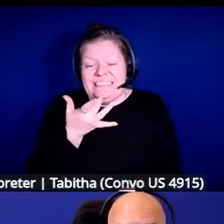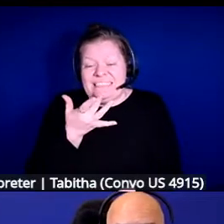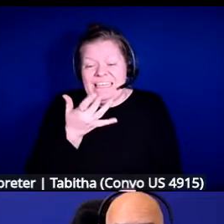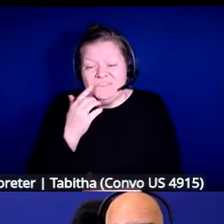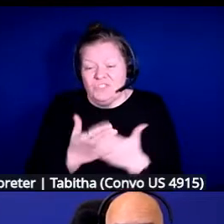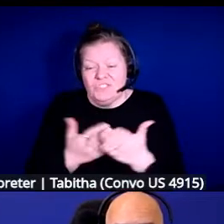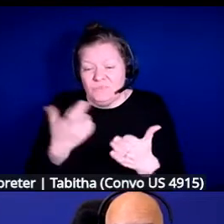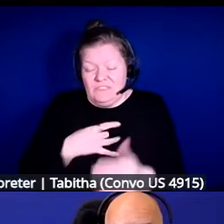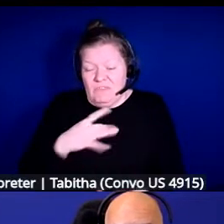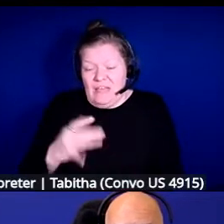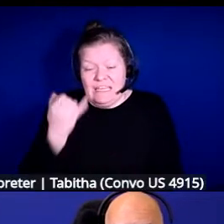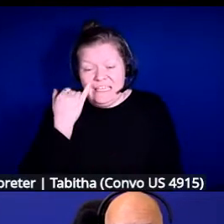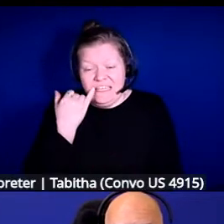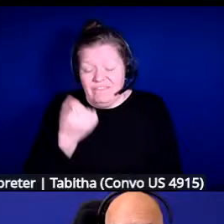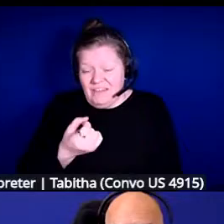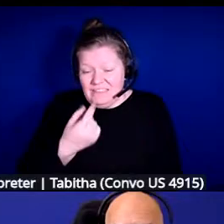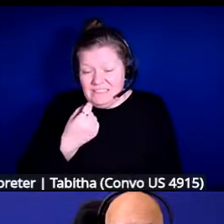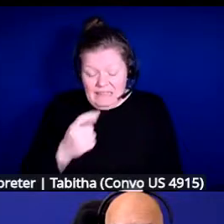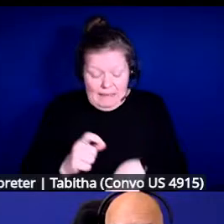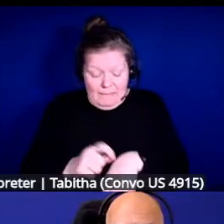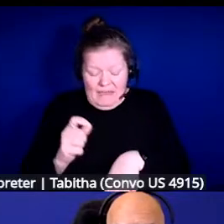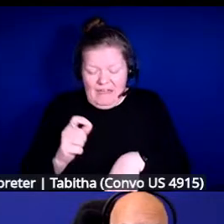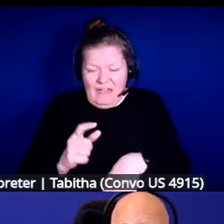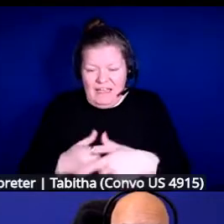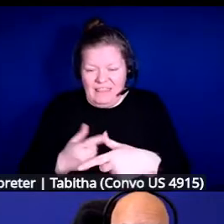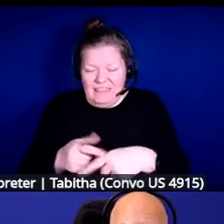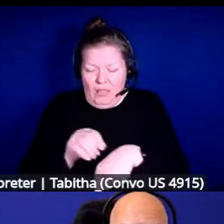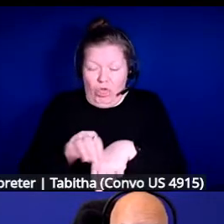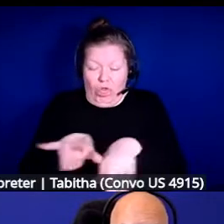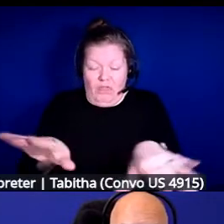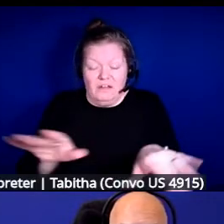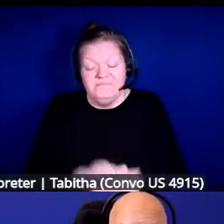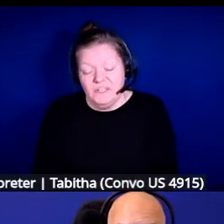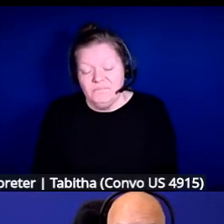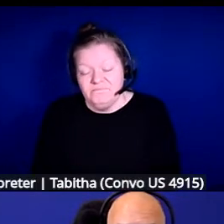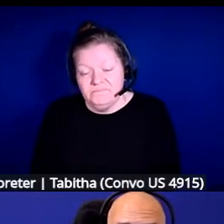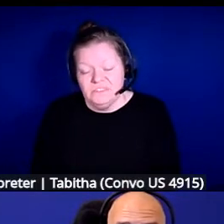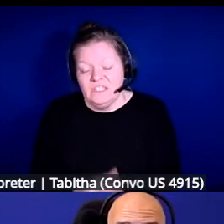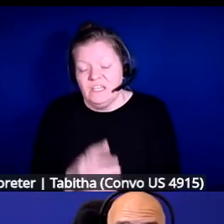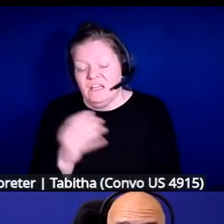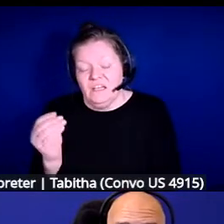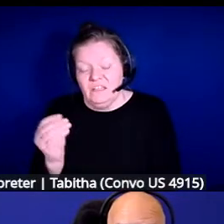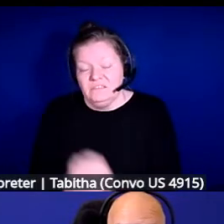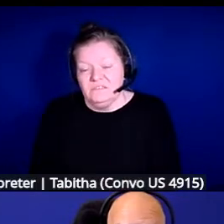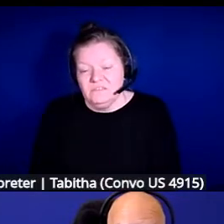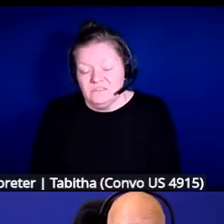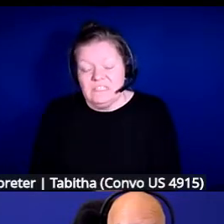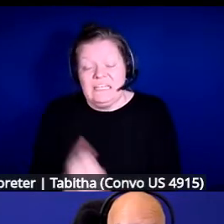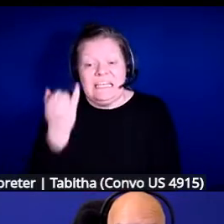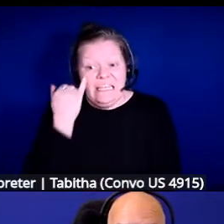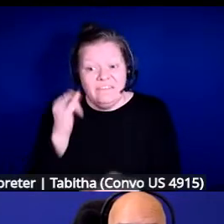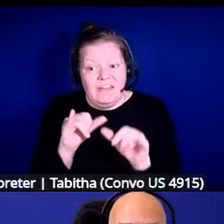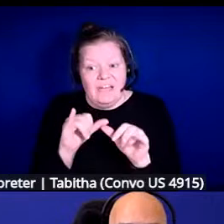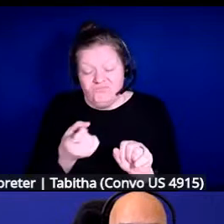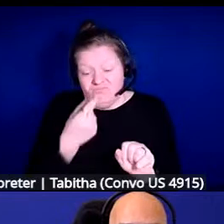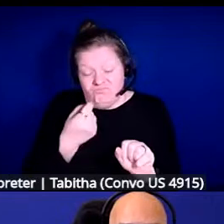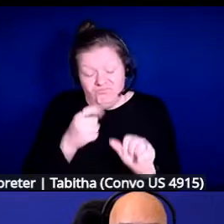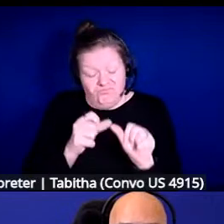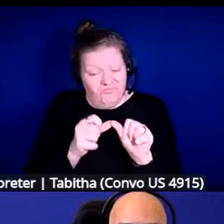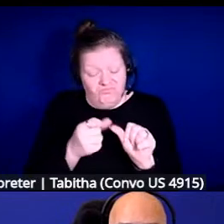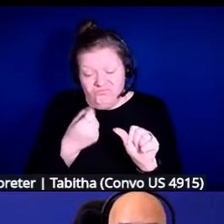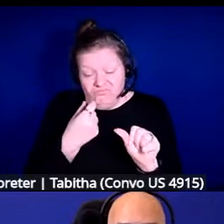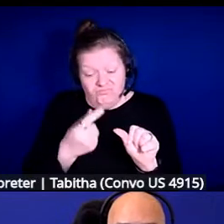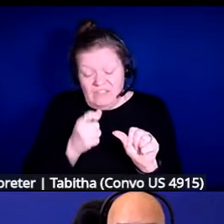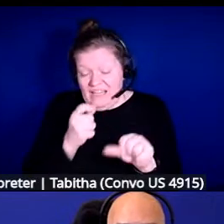reason. So if I Okay, do once well in a while get that bite, then works it for kind of me. repels. Yeah, And well, they as long can. as I stay on it, I don't